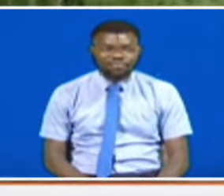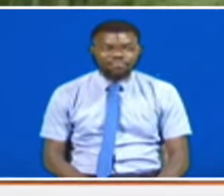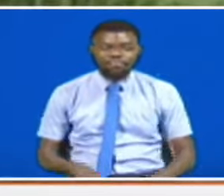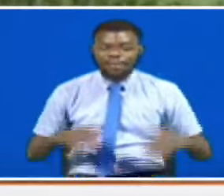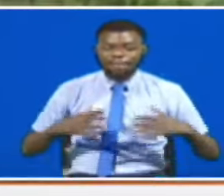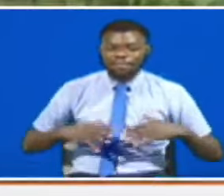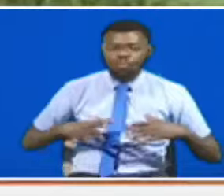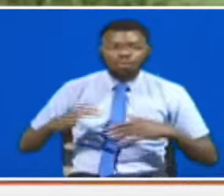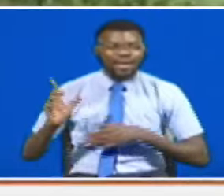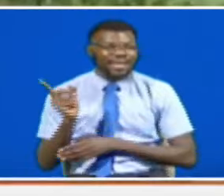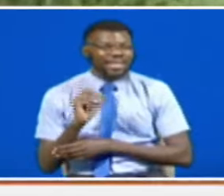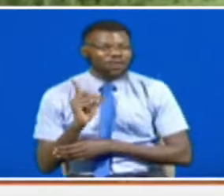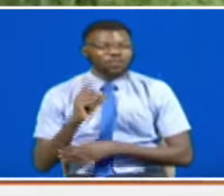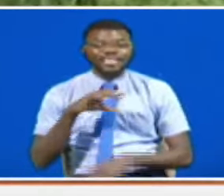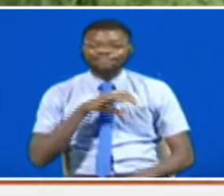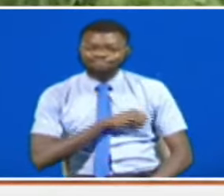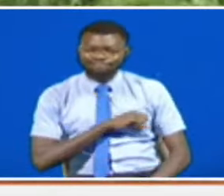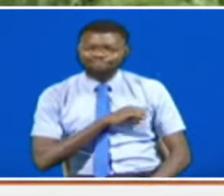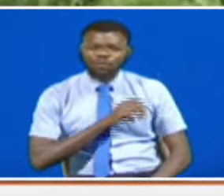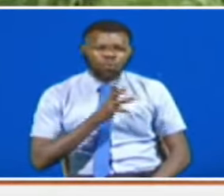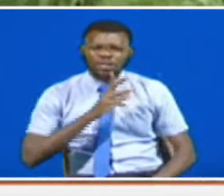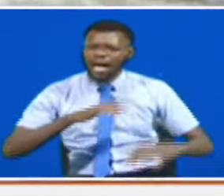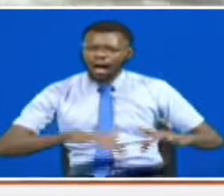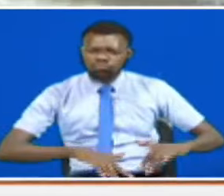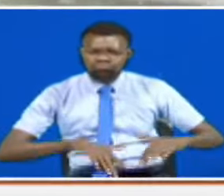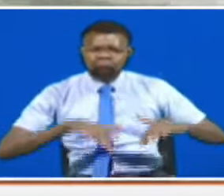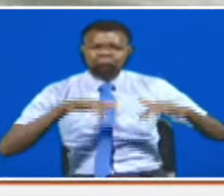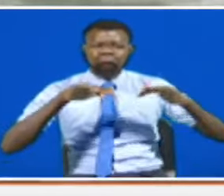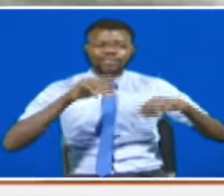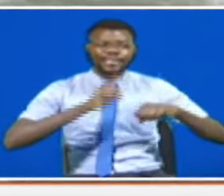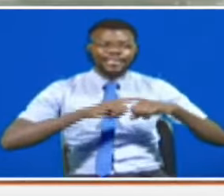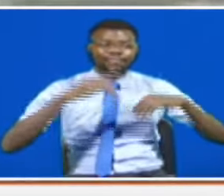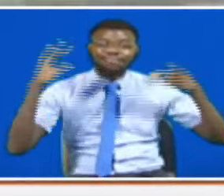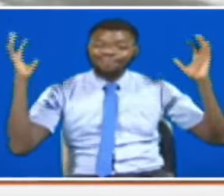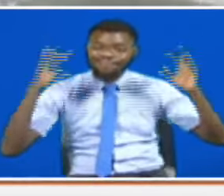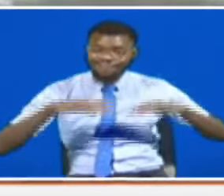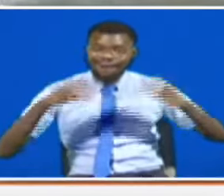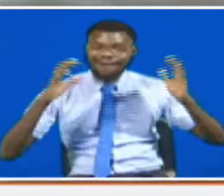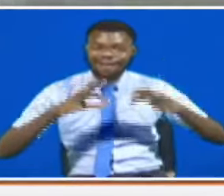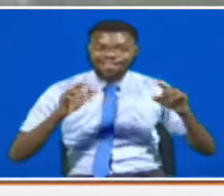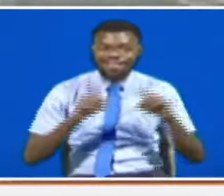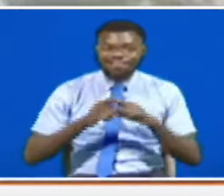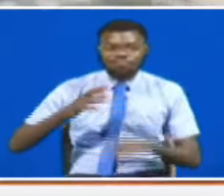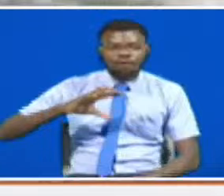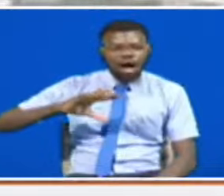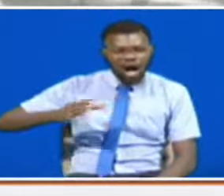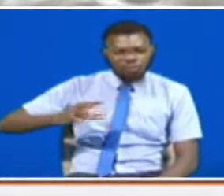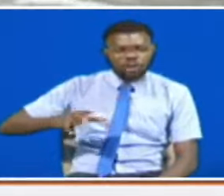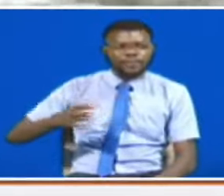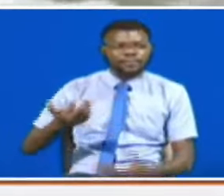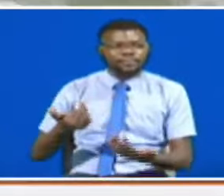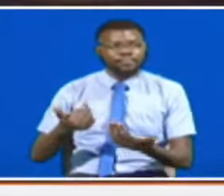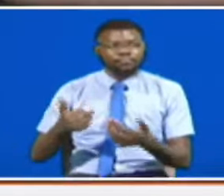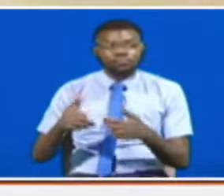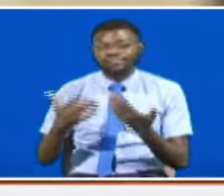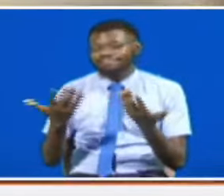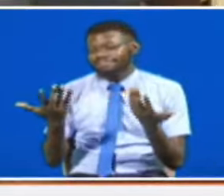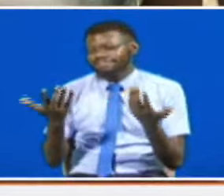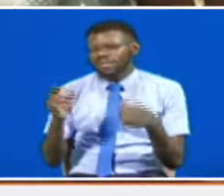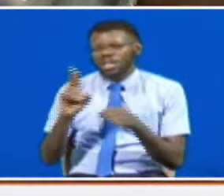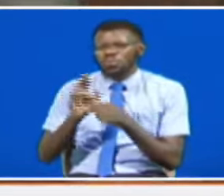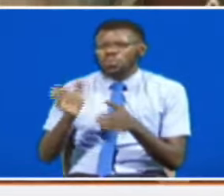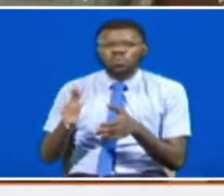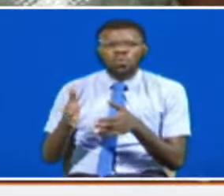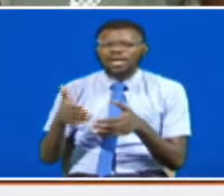Nairobians continue to brave floods and stagnant water during rainy seasons, as the county remains dependent on the old drainage that